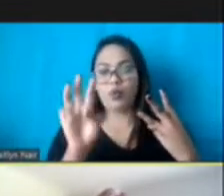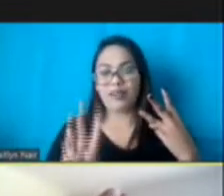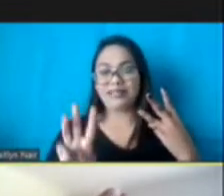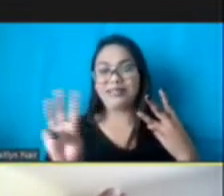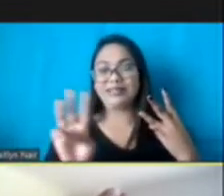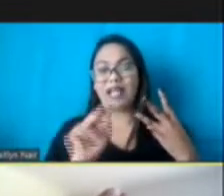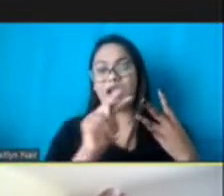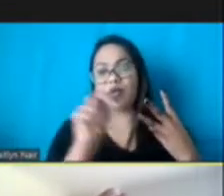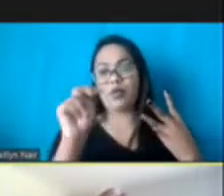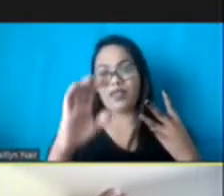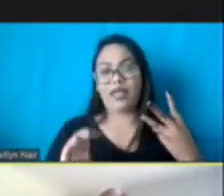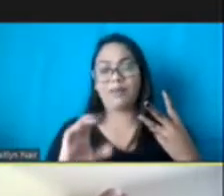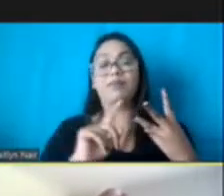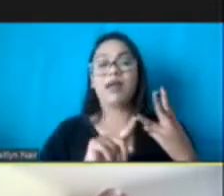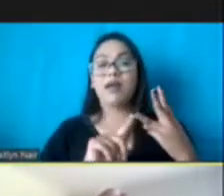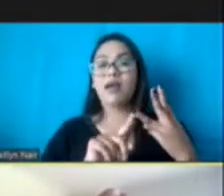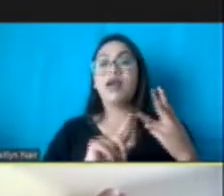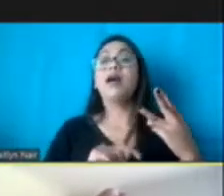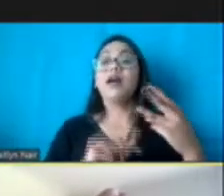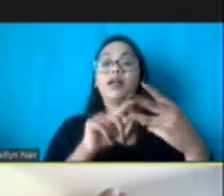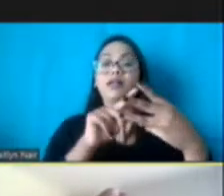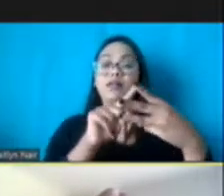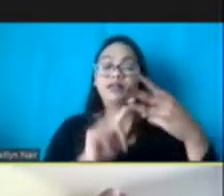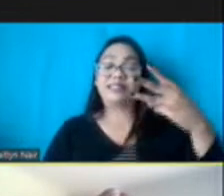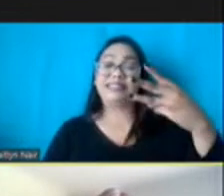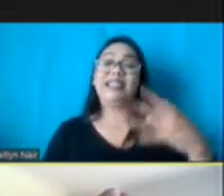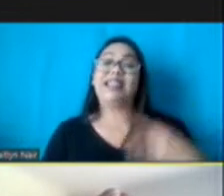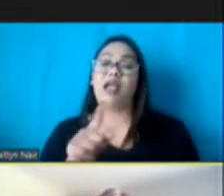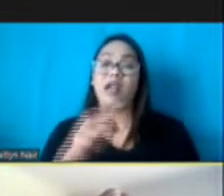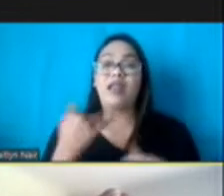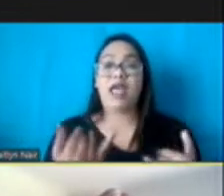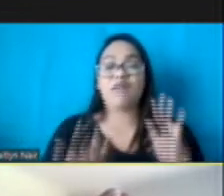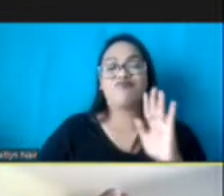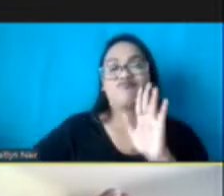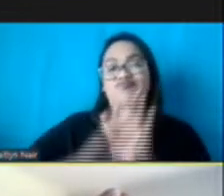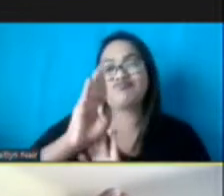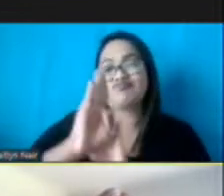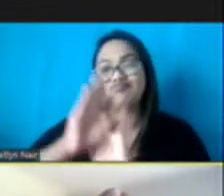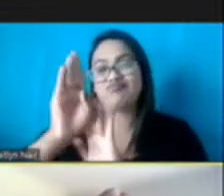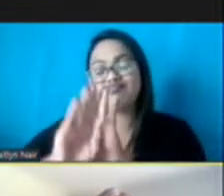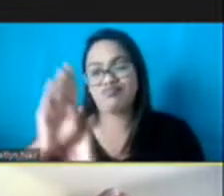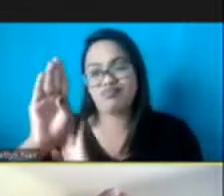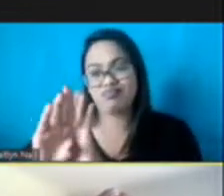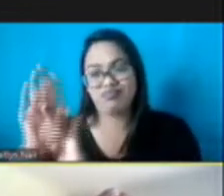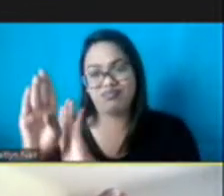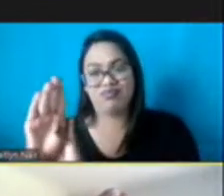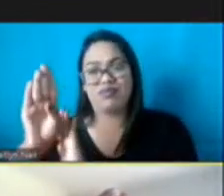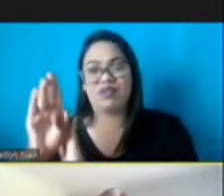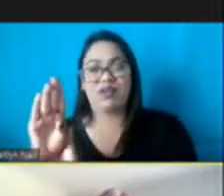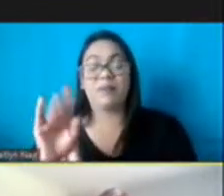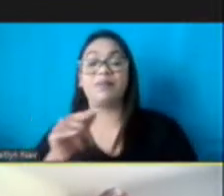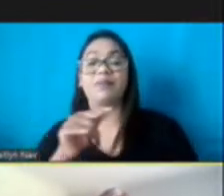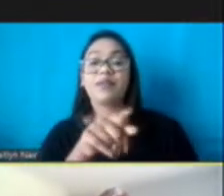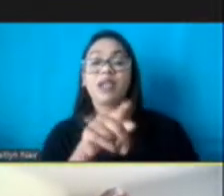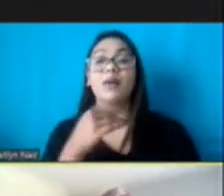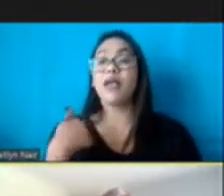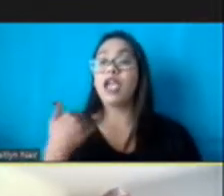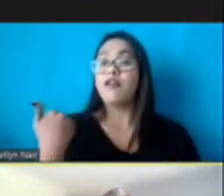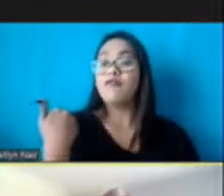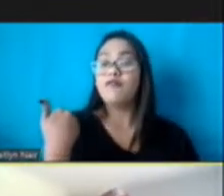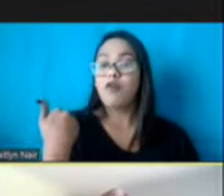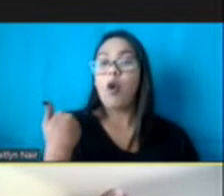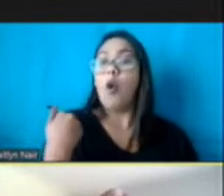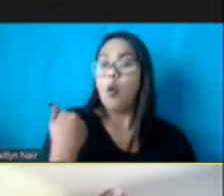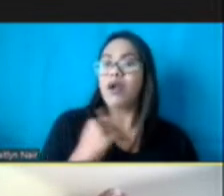very similar dramatic increases, quite different to the patterns that we were seeing with the third wave, where we had the provinces at very